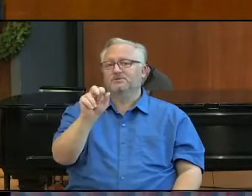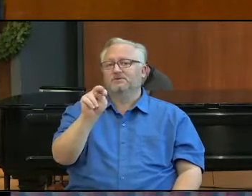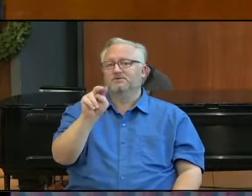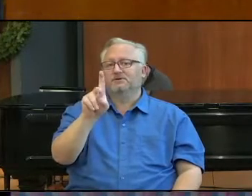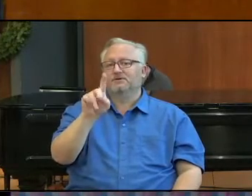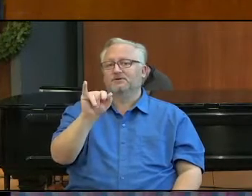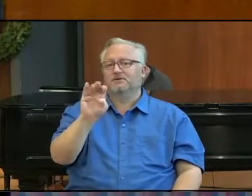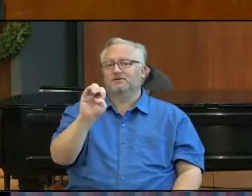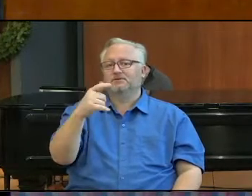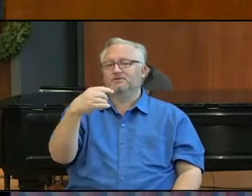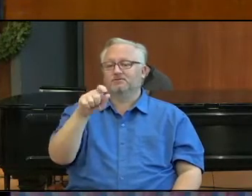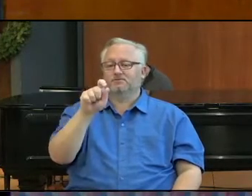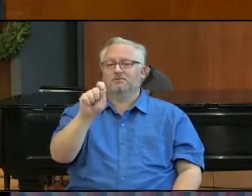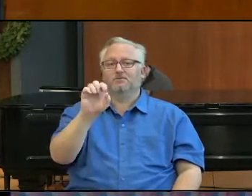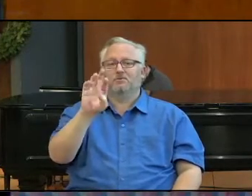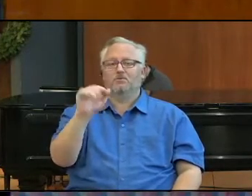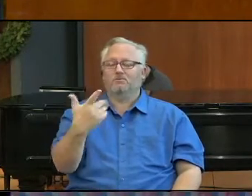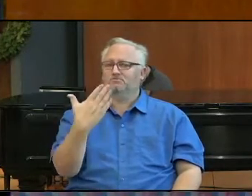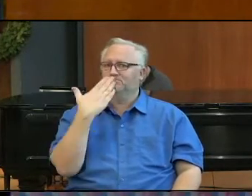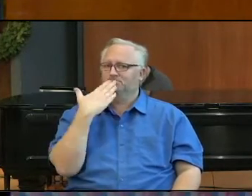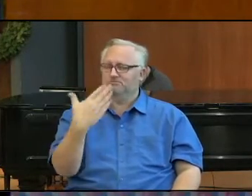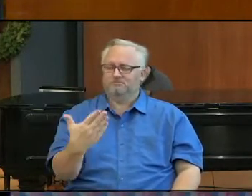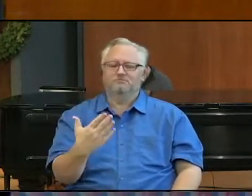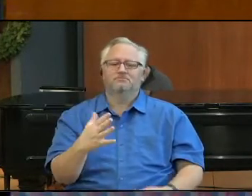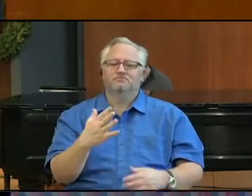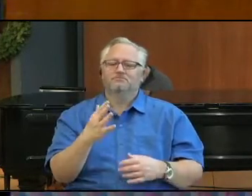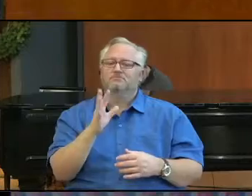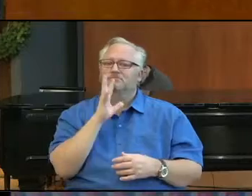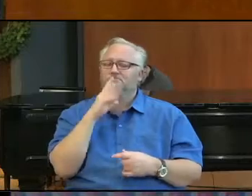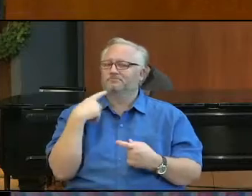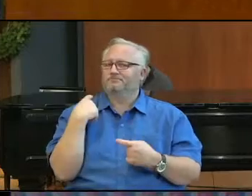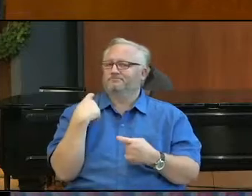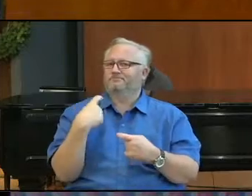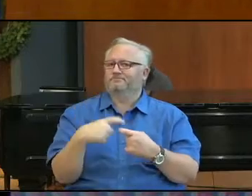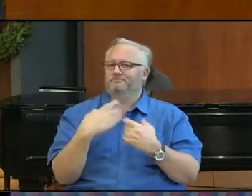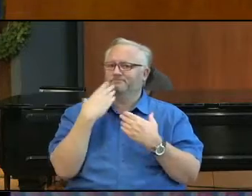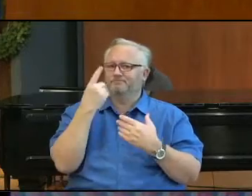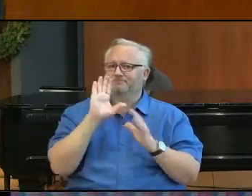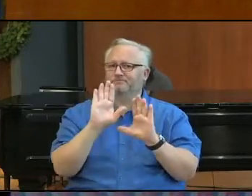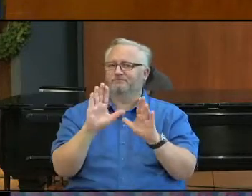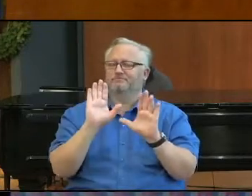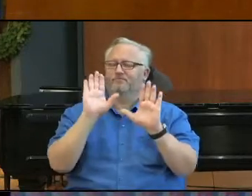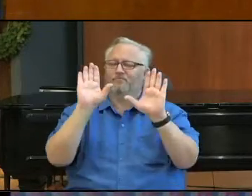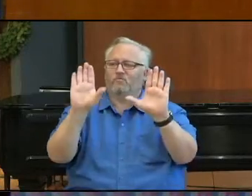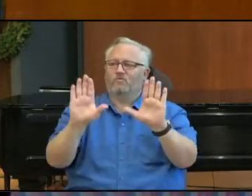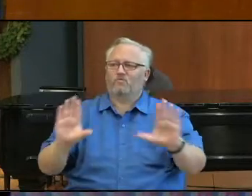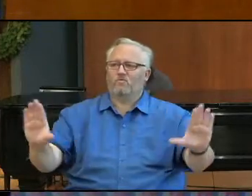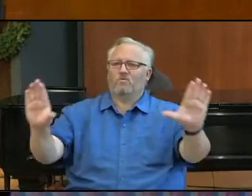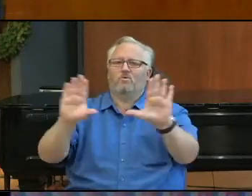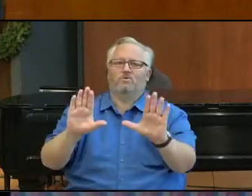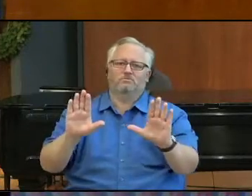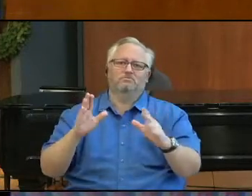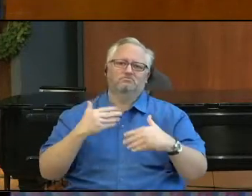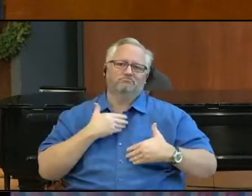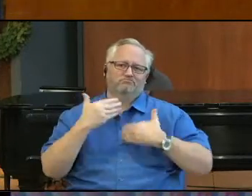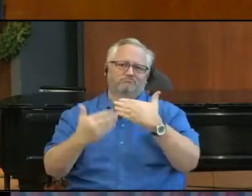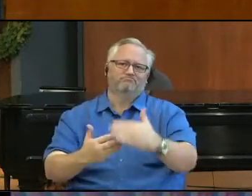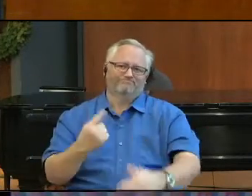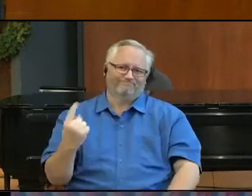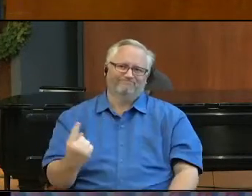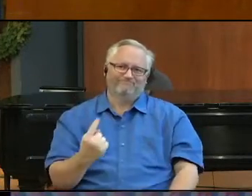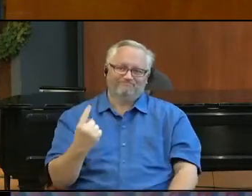firstuusandiego.org. And thank you. Como siempre, muchísimas gracias por su generosidad. Thank you, as always, for your